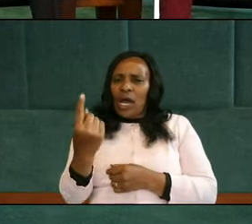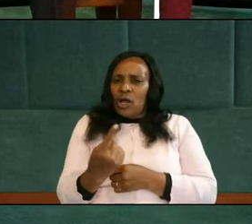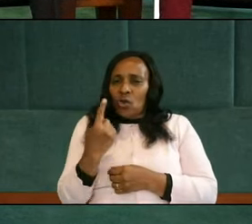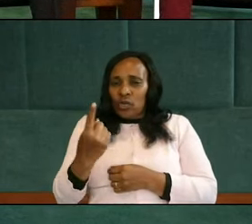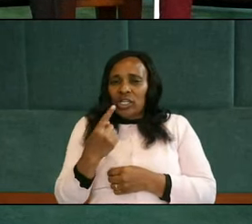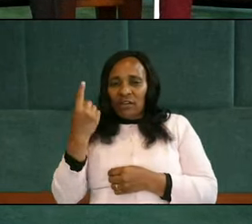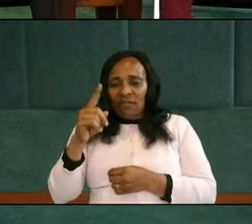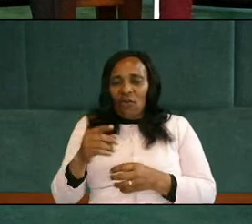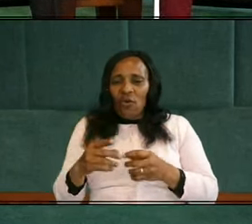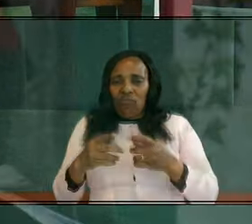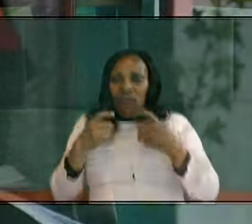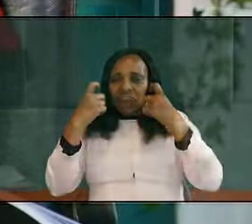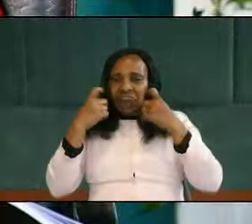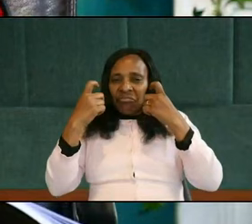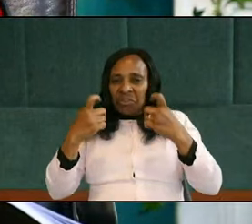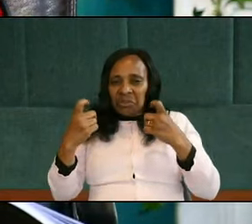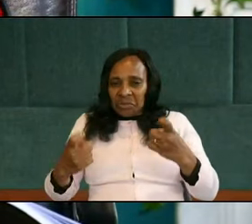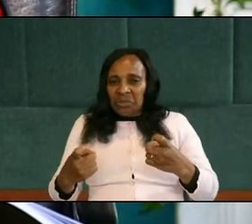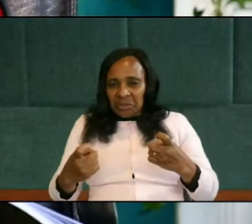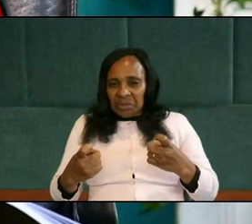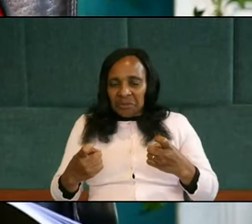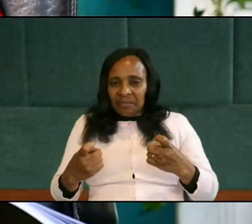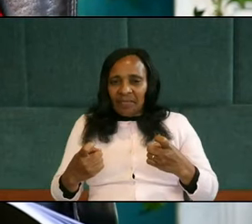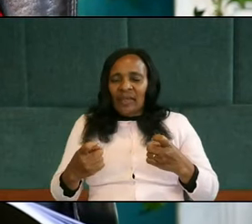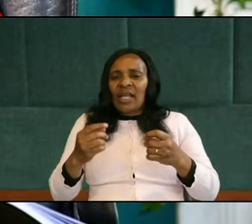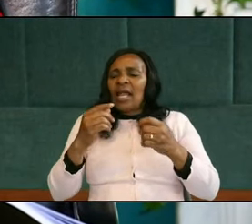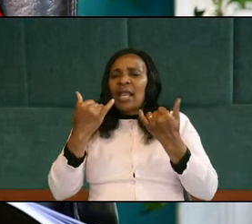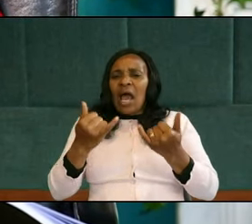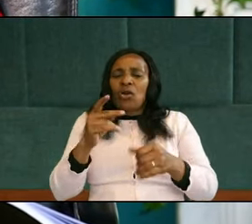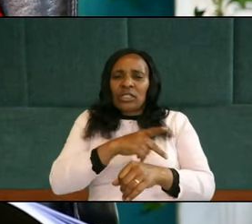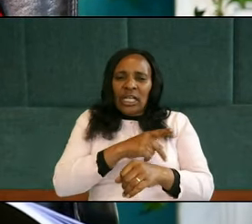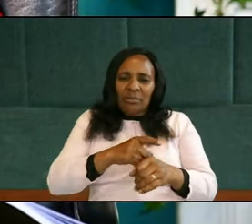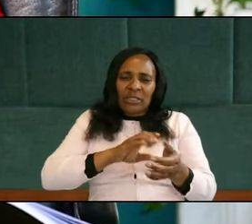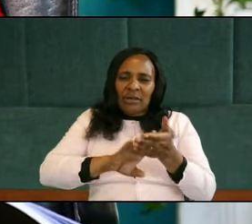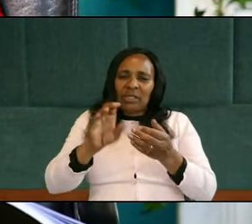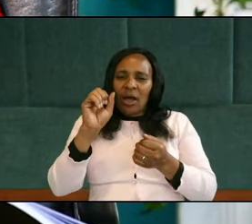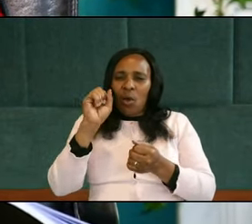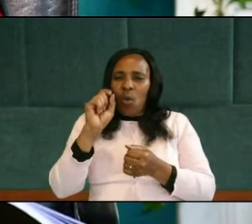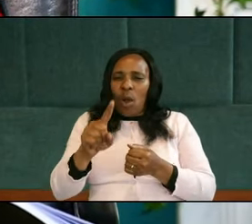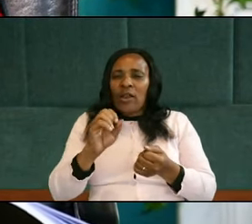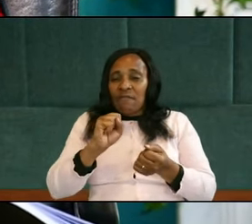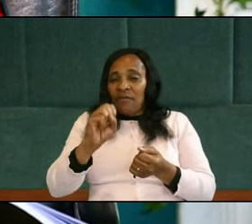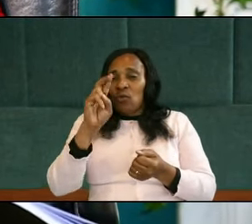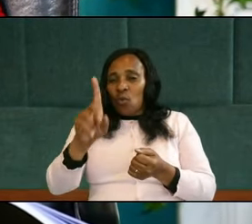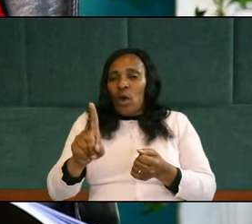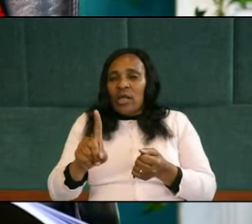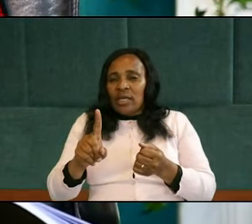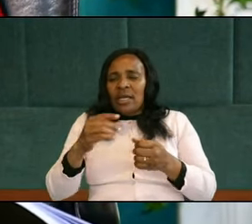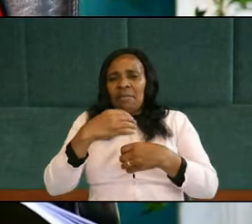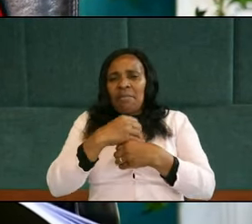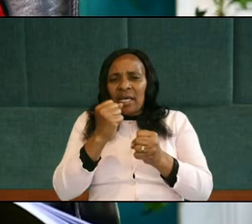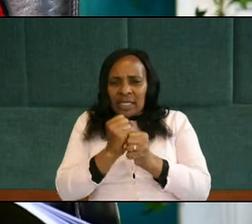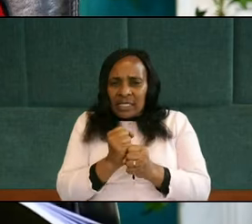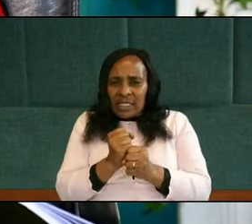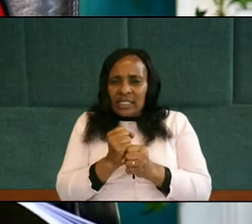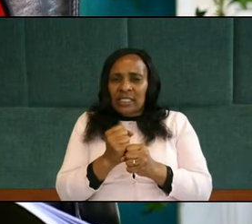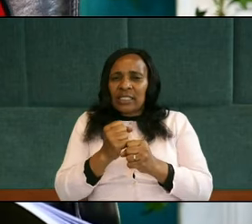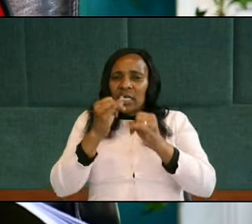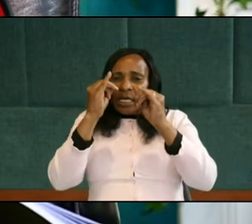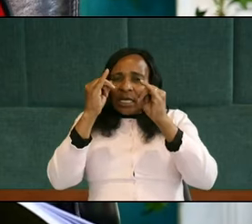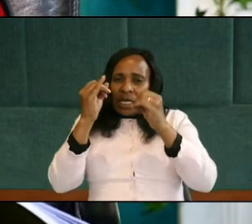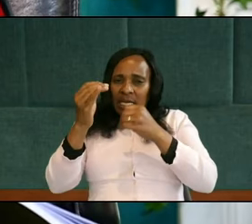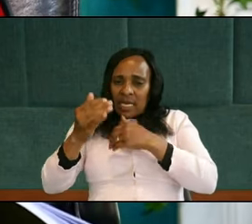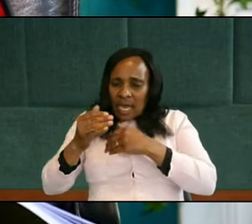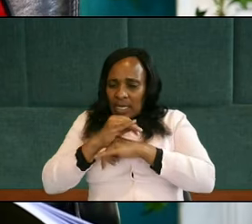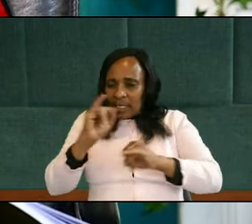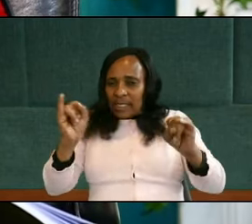that prayer is the one that is in Psalms 51, create in me a clean heart." I think that's the phrase that we all know, 51 verse 10. "Create in me a